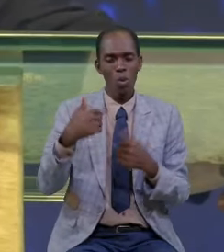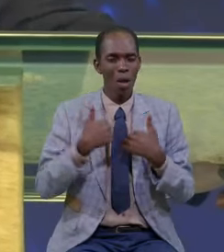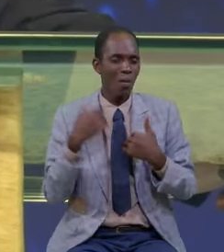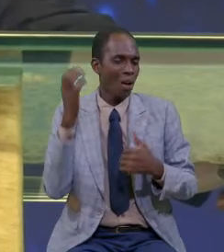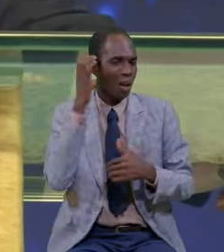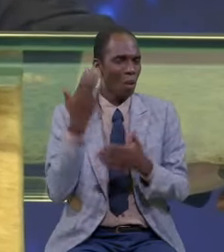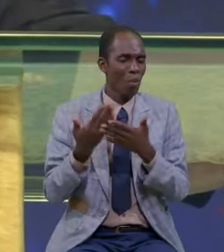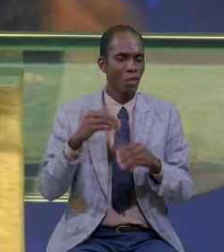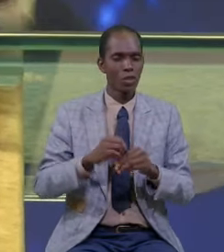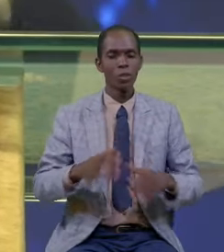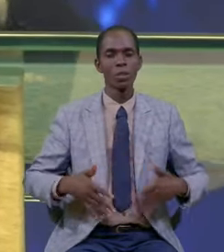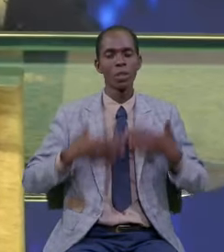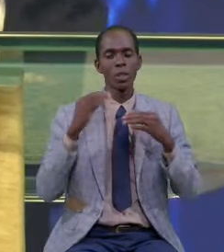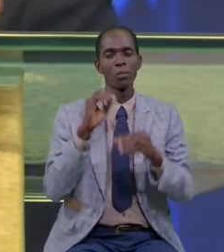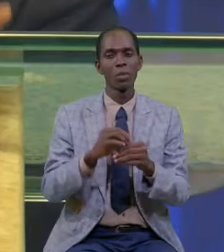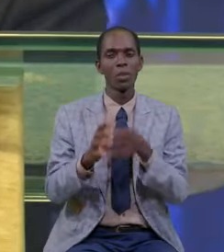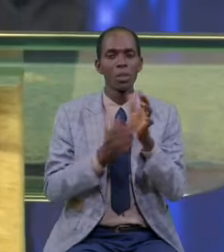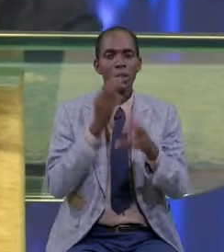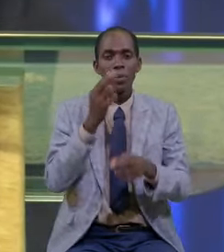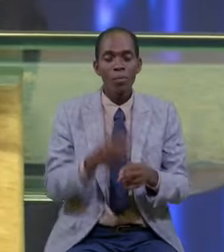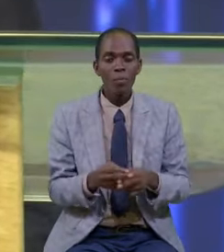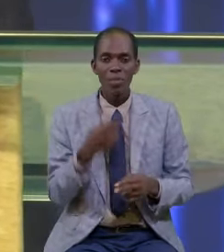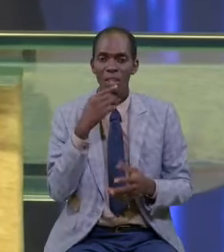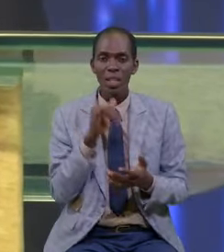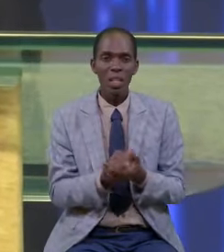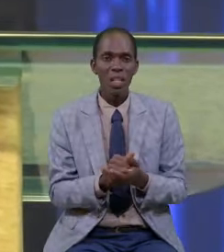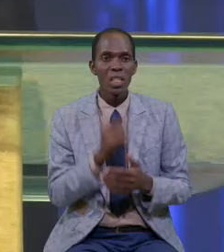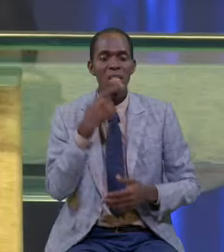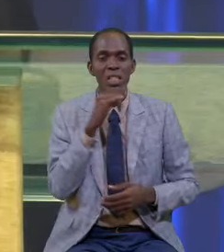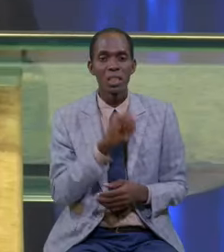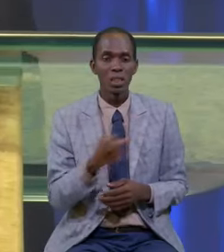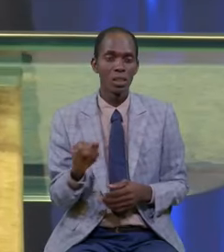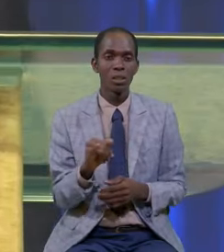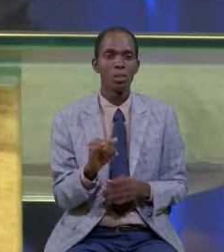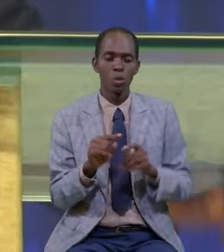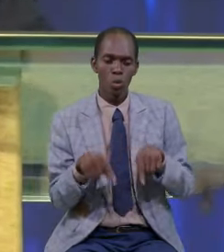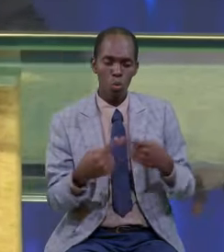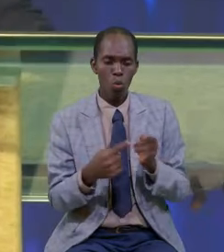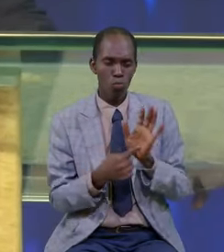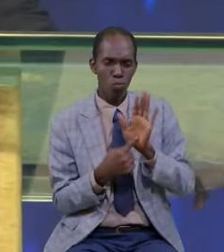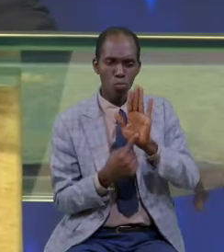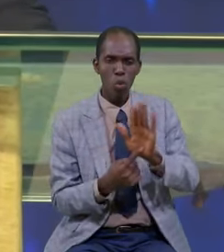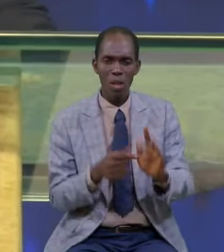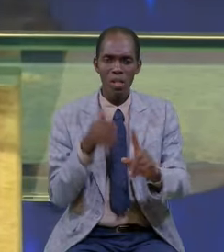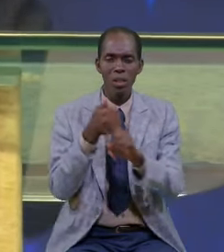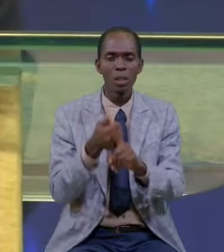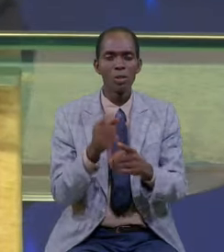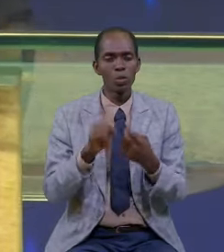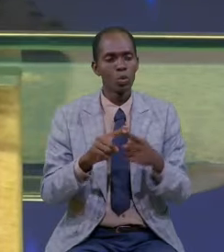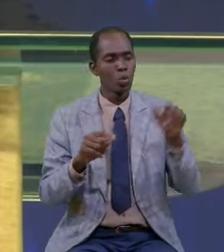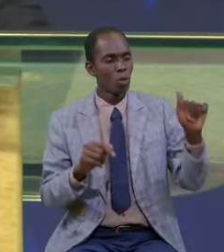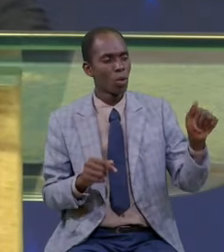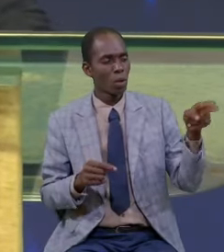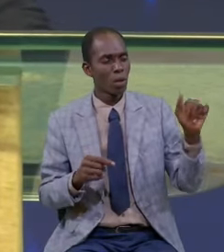in Jesus' name. It says, saying, go show thyself unto Ahab.